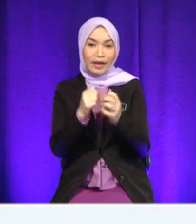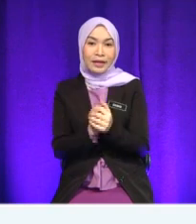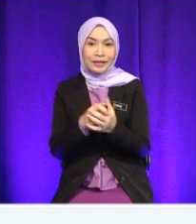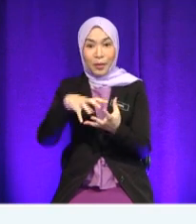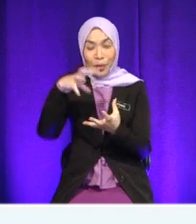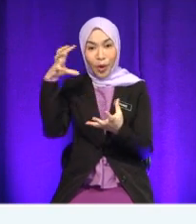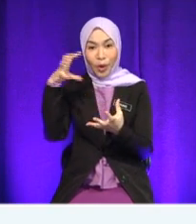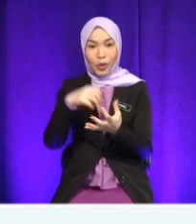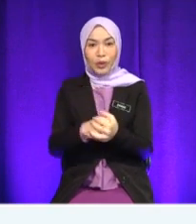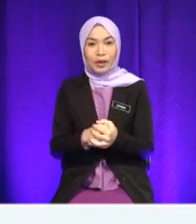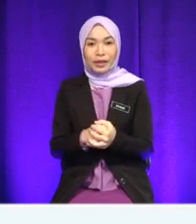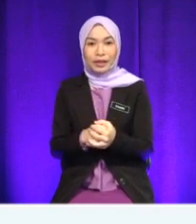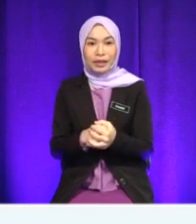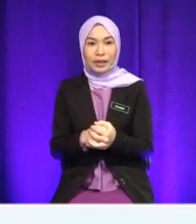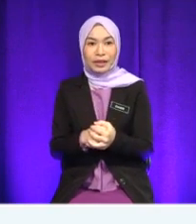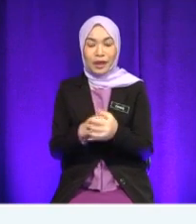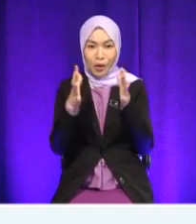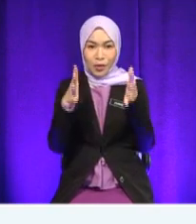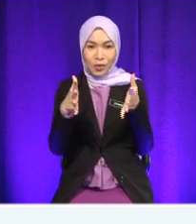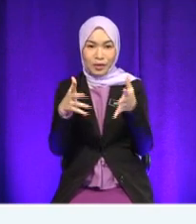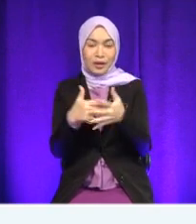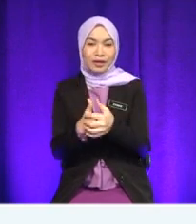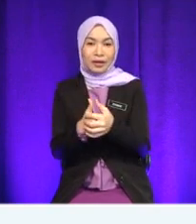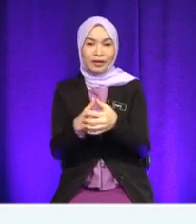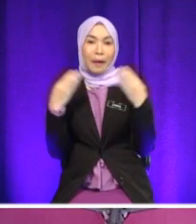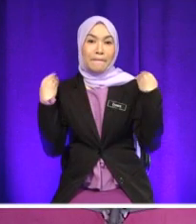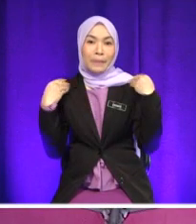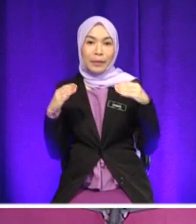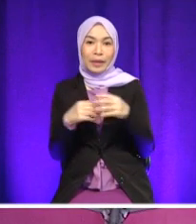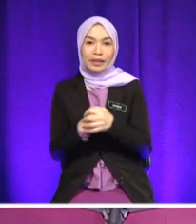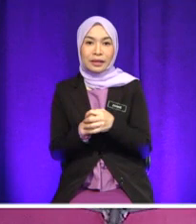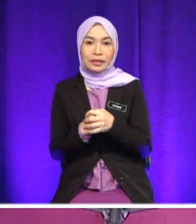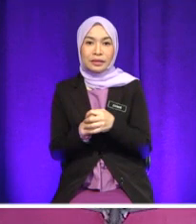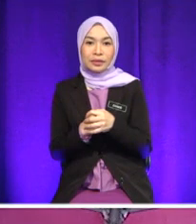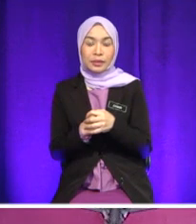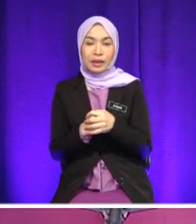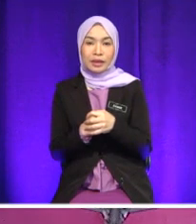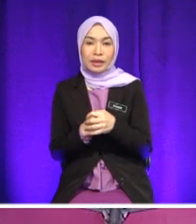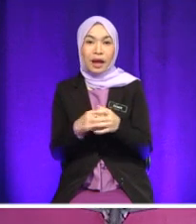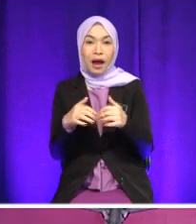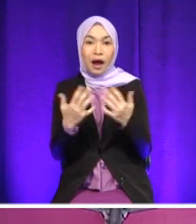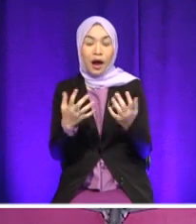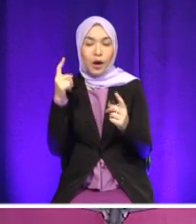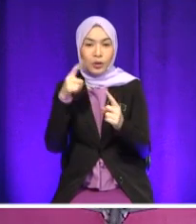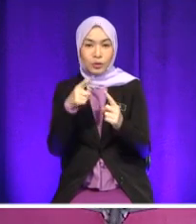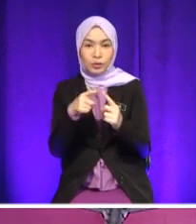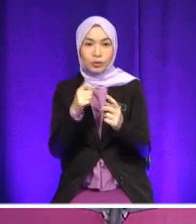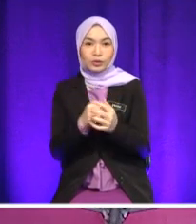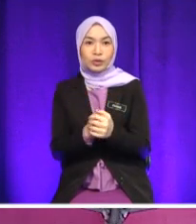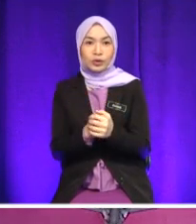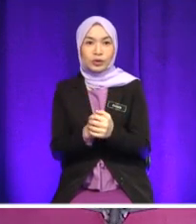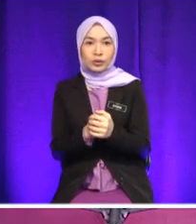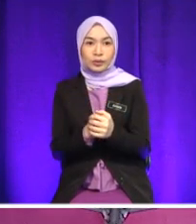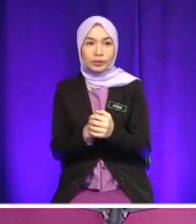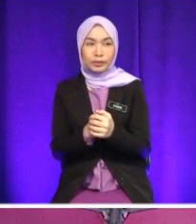going to give the ideas to Hannah, okay, on how to attract more customers to her new shop. So imagine